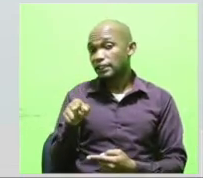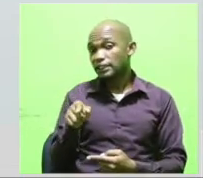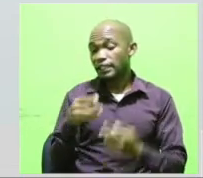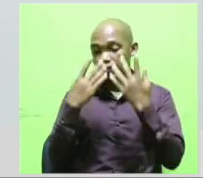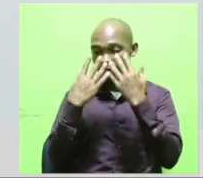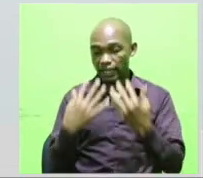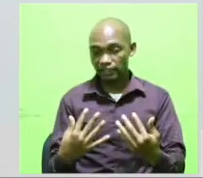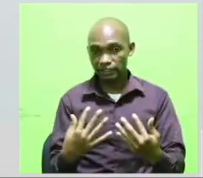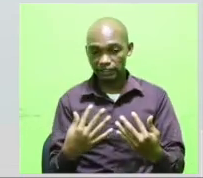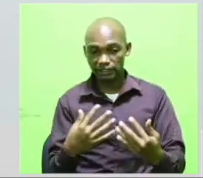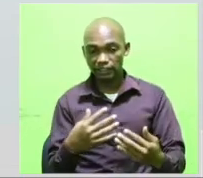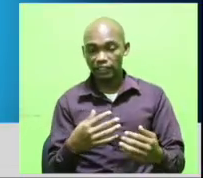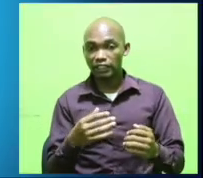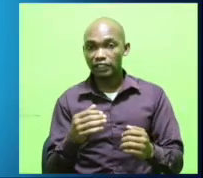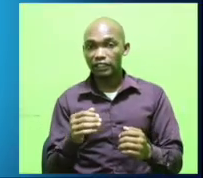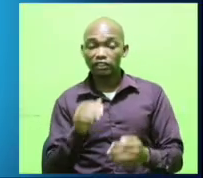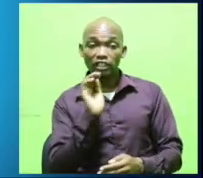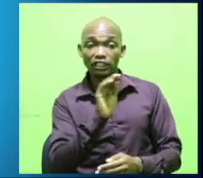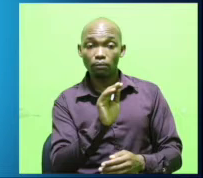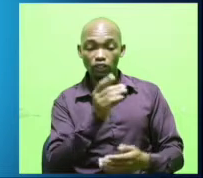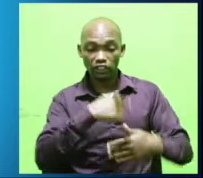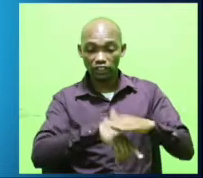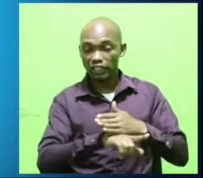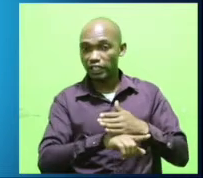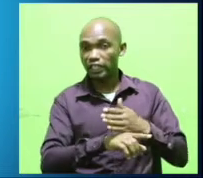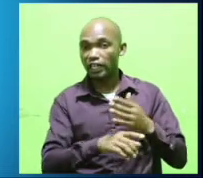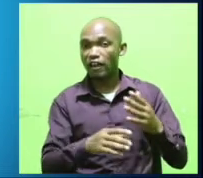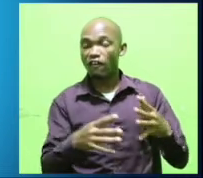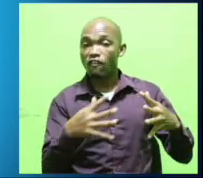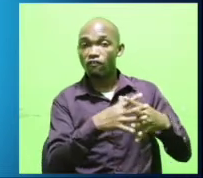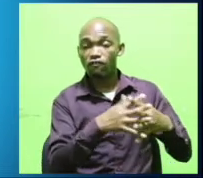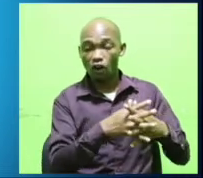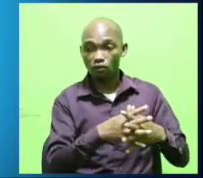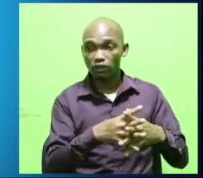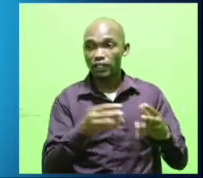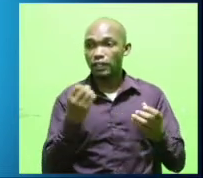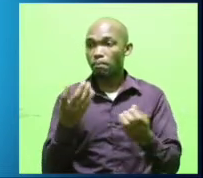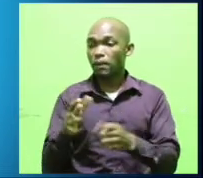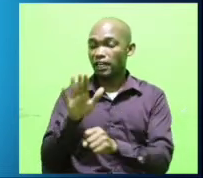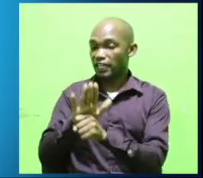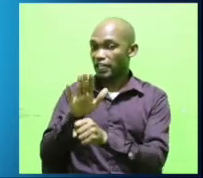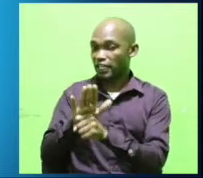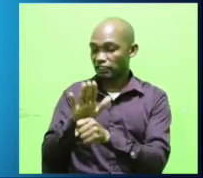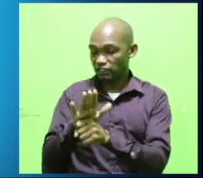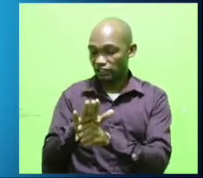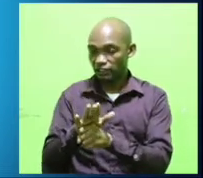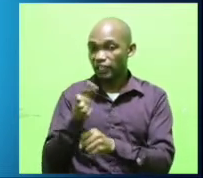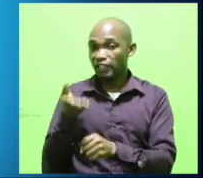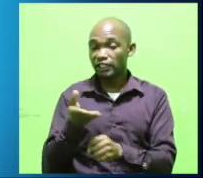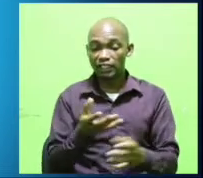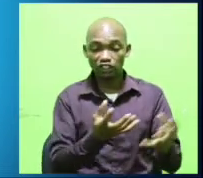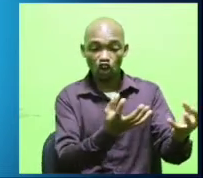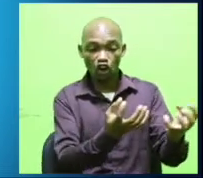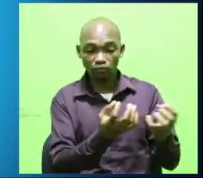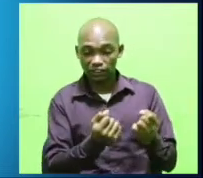are transported in solution form, some of these cells in the alveoli produce moist substances that